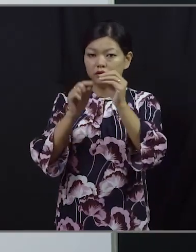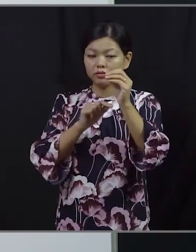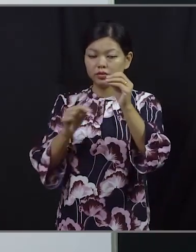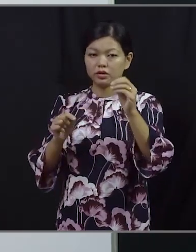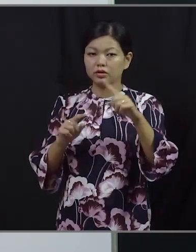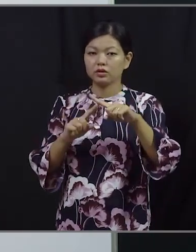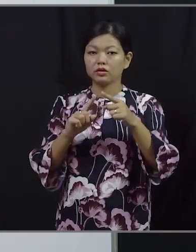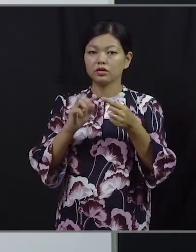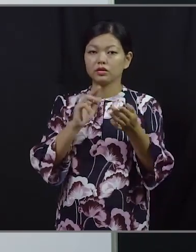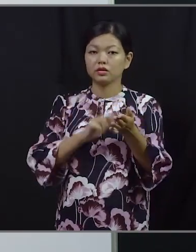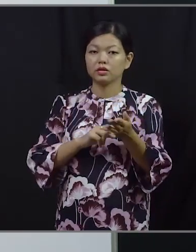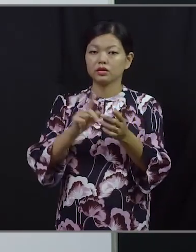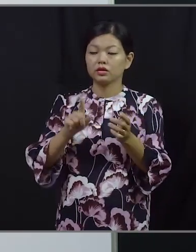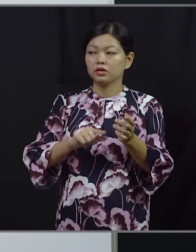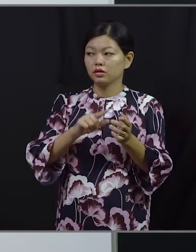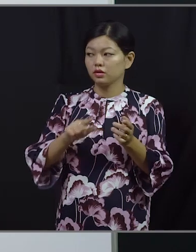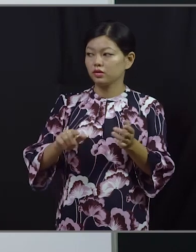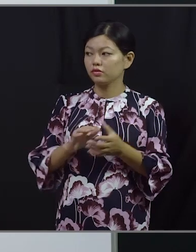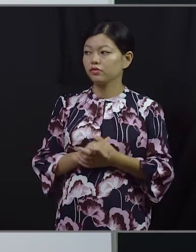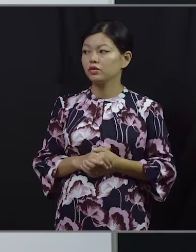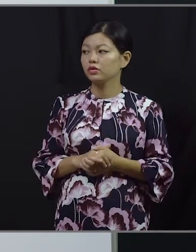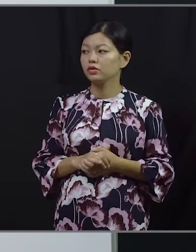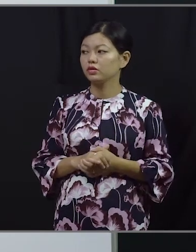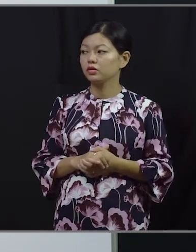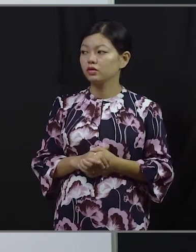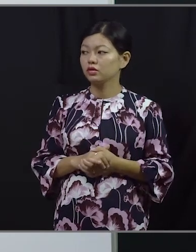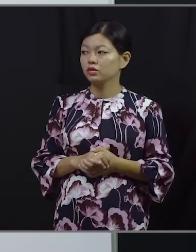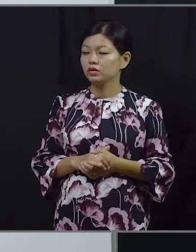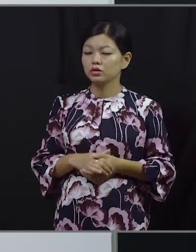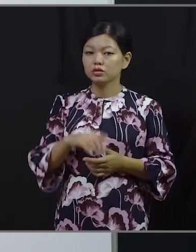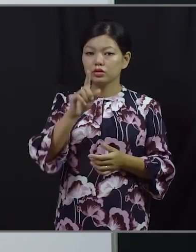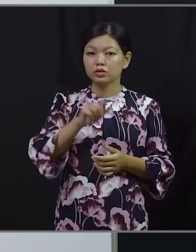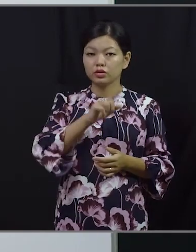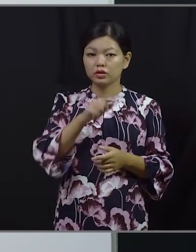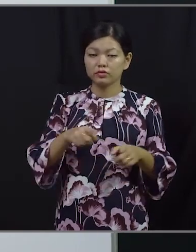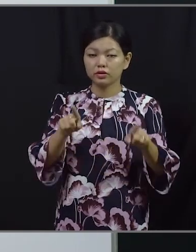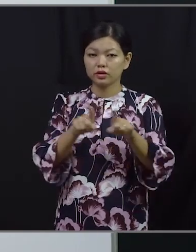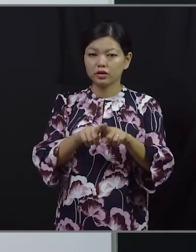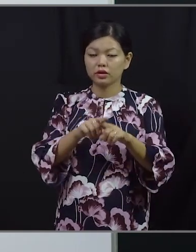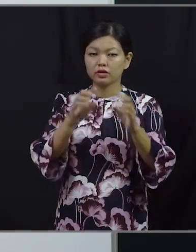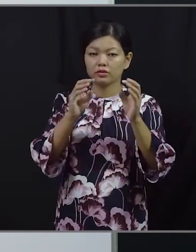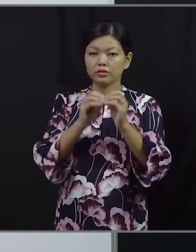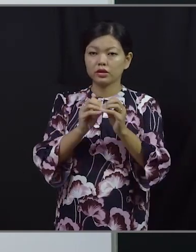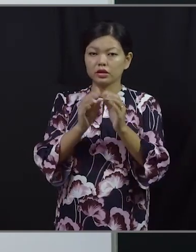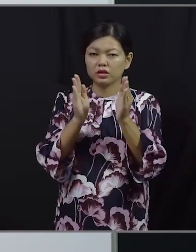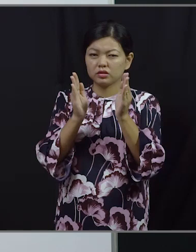10 beta? Because alpha and beta are very small,